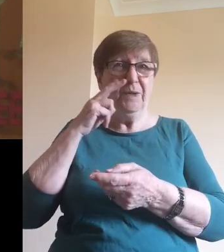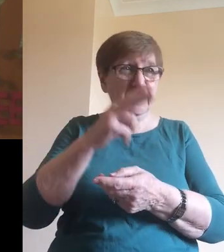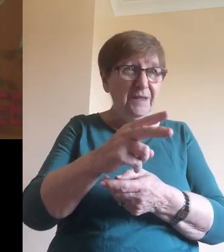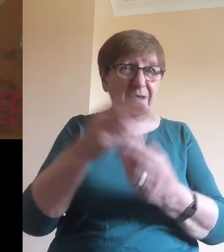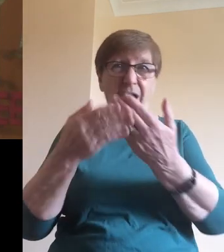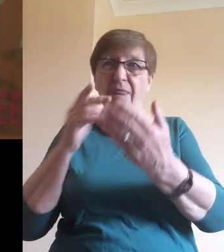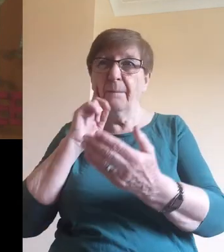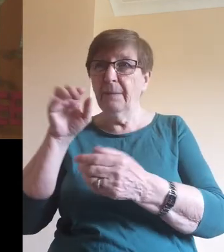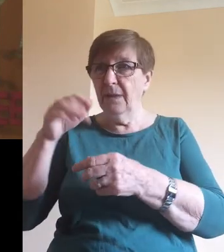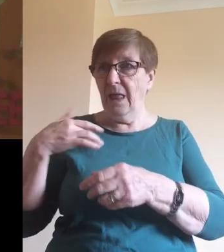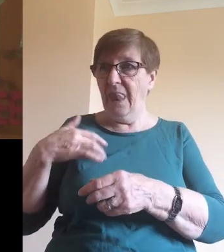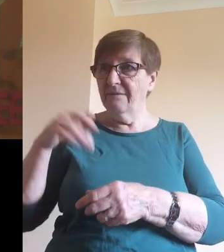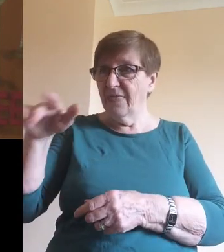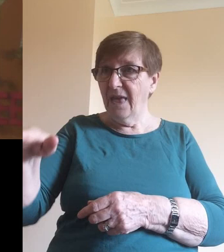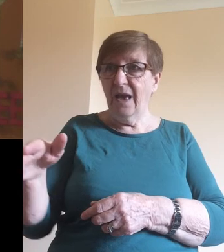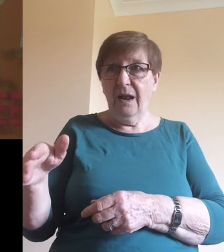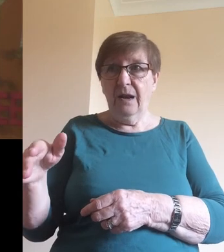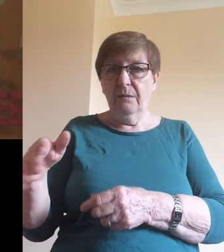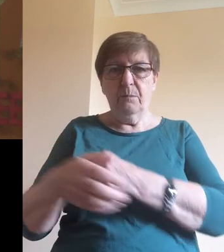their entrapment in poverty.